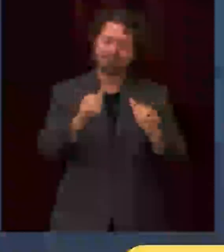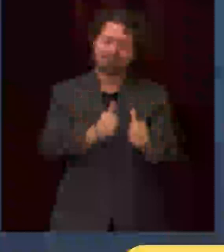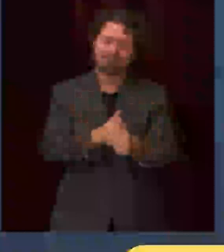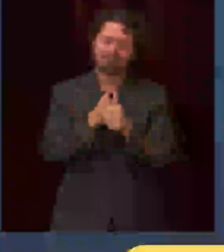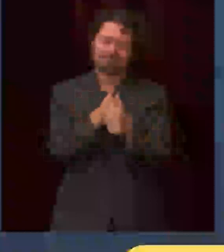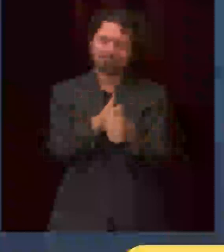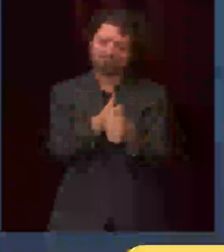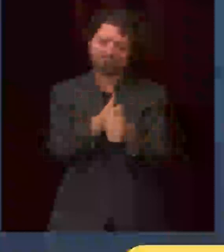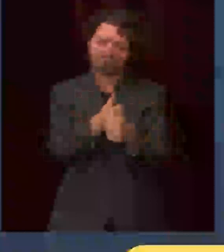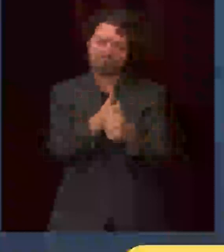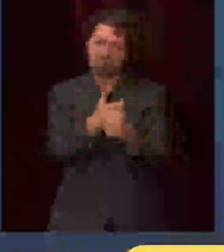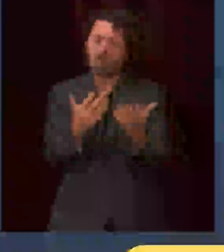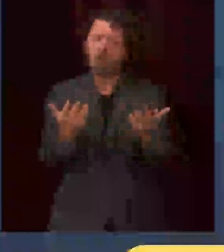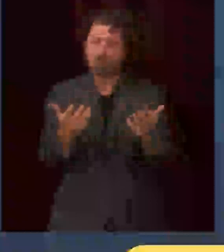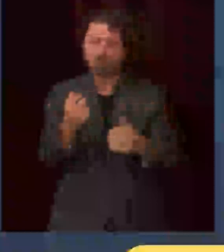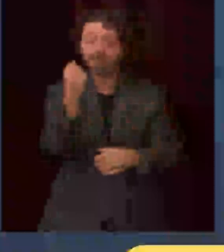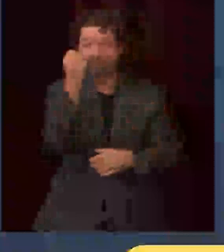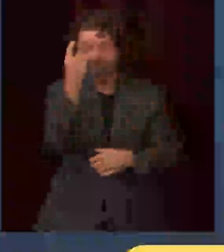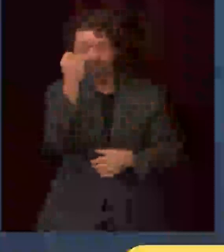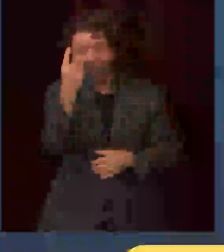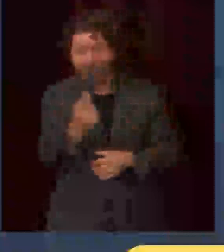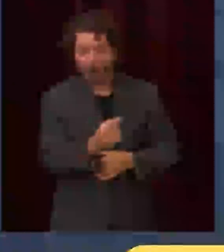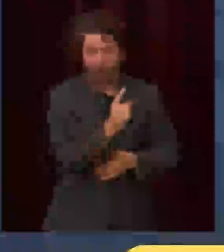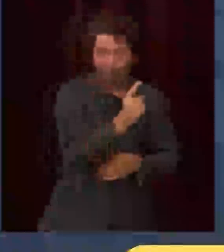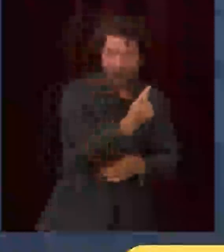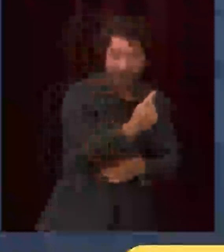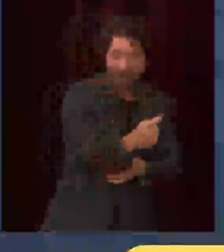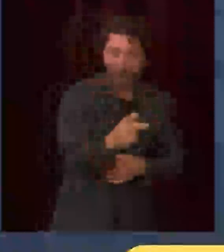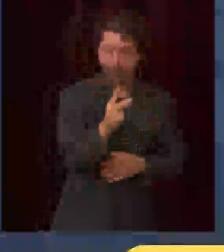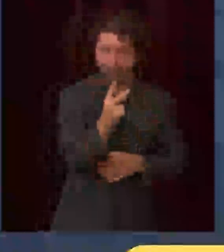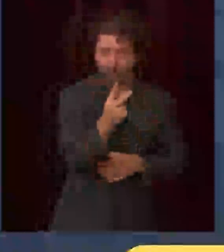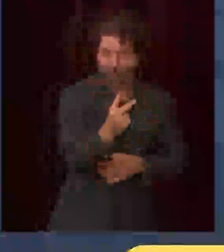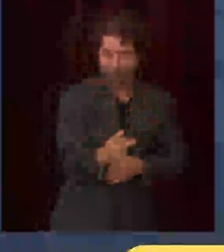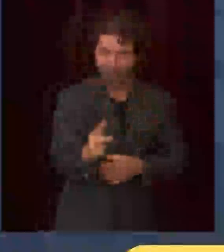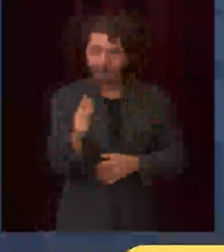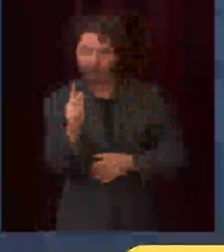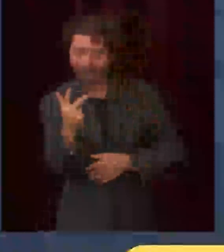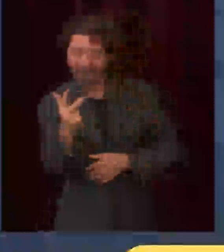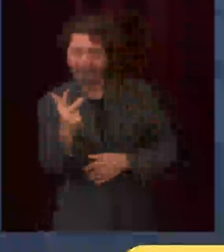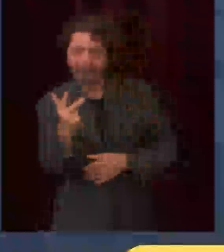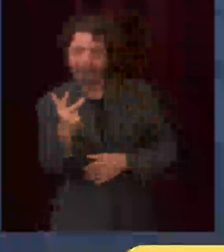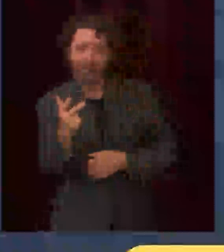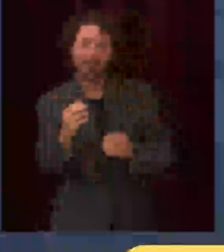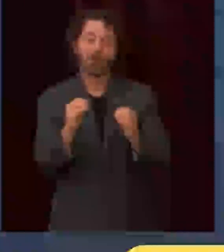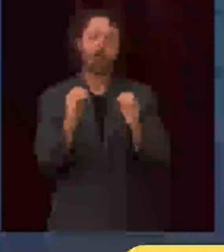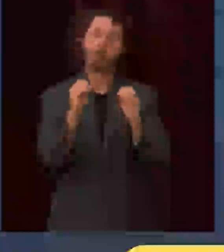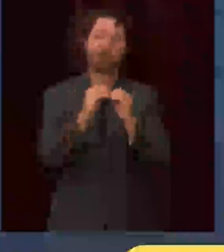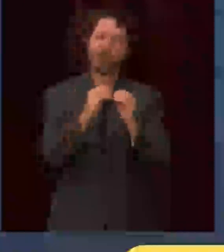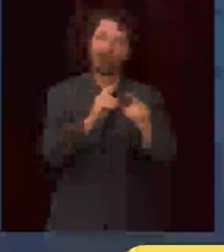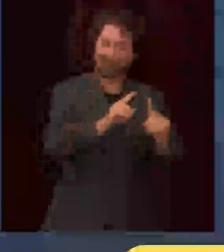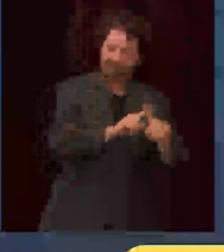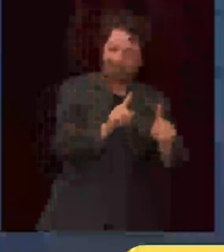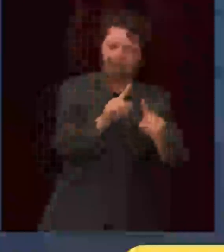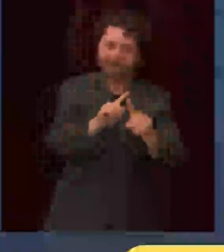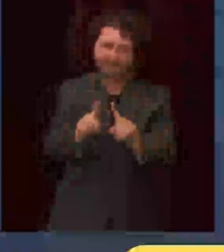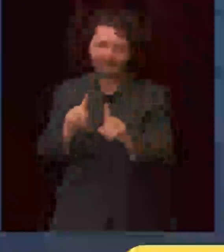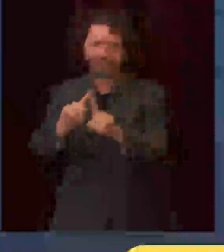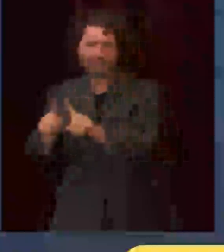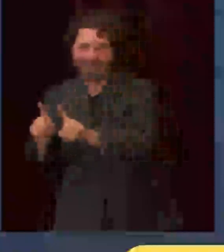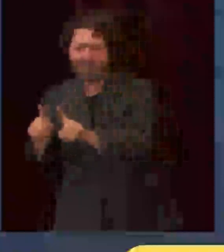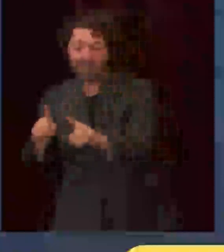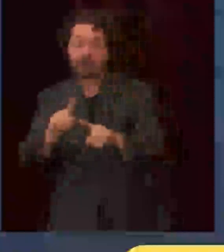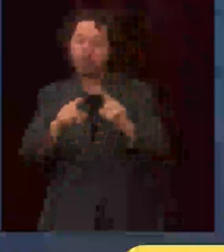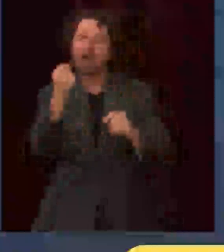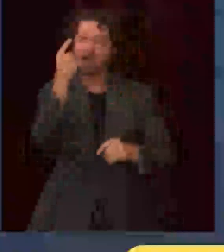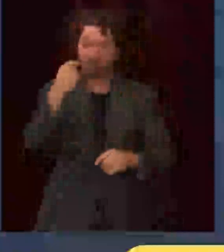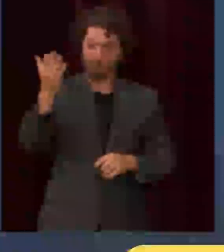that to maybe allow some larger gatherings under what you might call phase 1.5. Those will be evaluated county